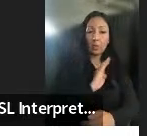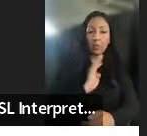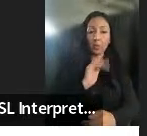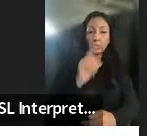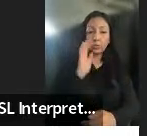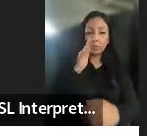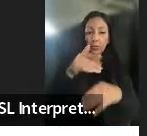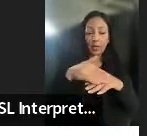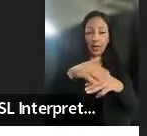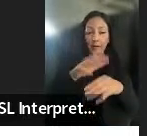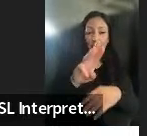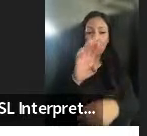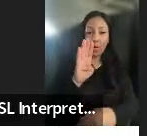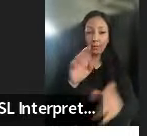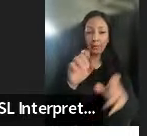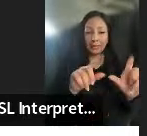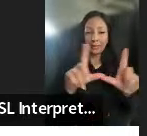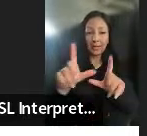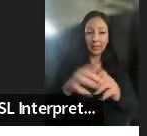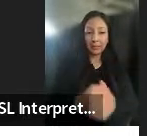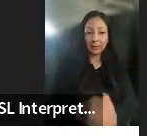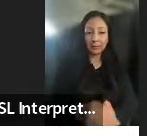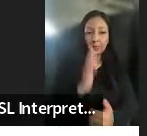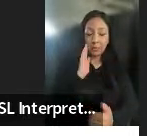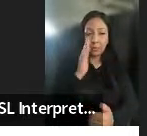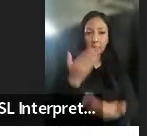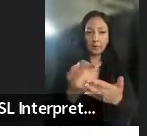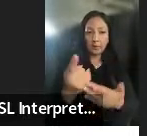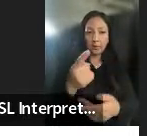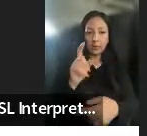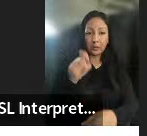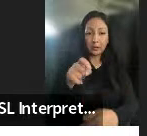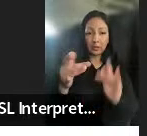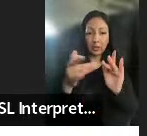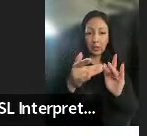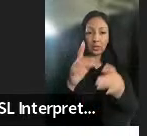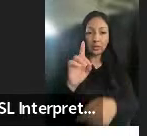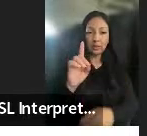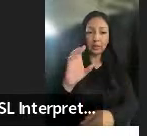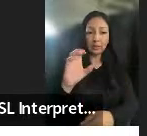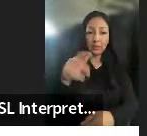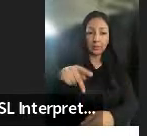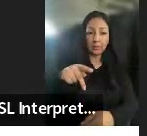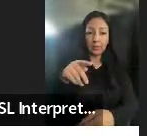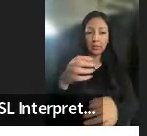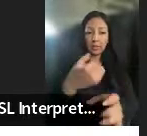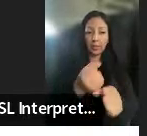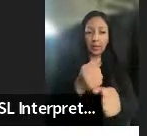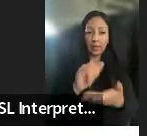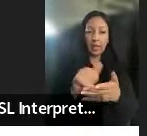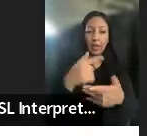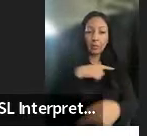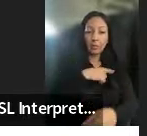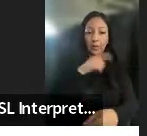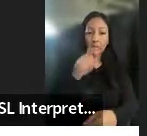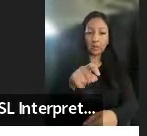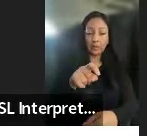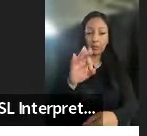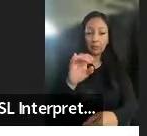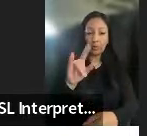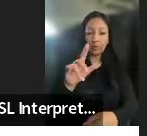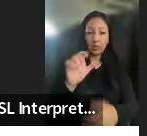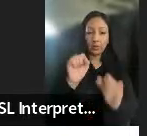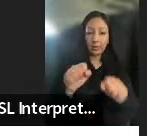on your website? Will somebody have to contact DCP to get it? Or will we have to do FOIL, Freedom